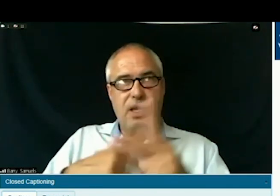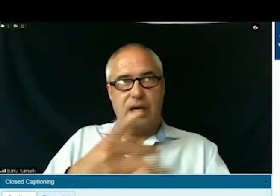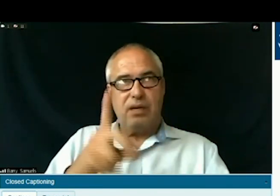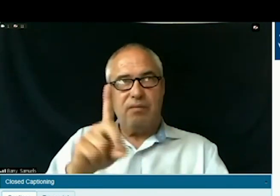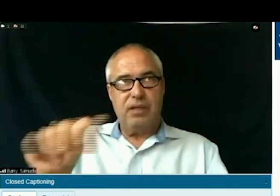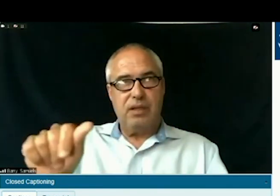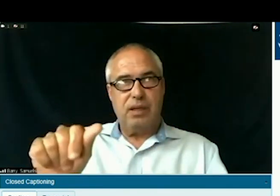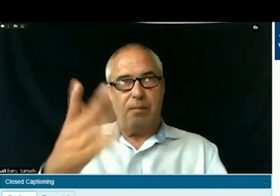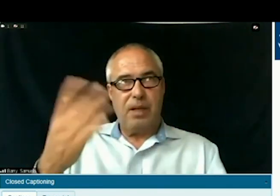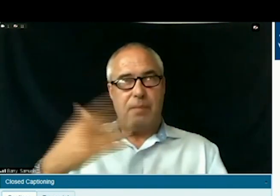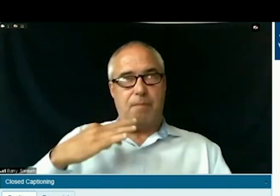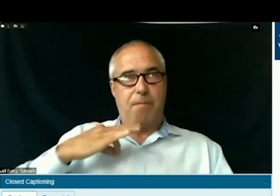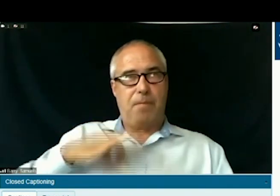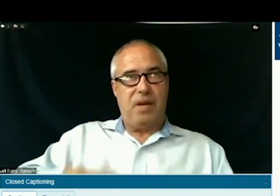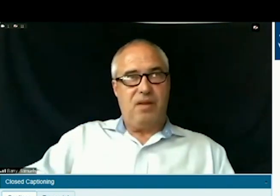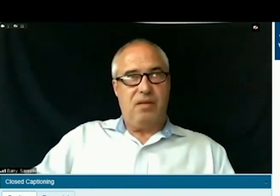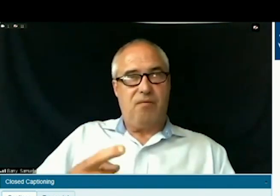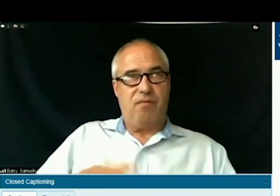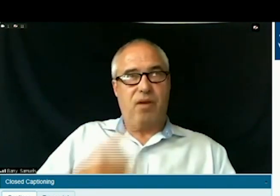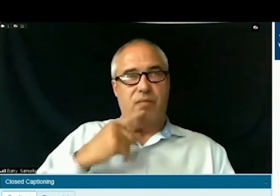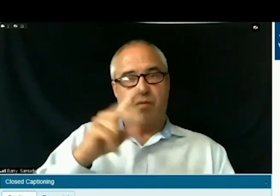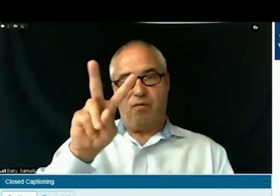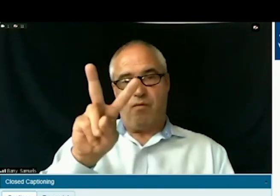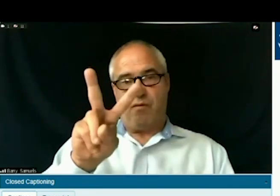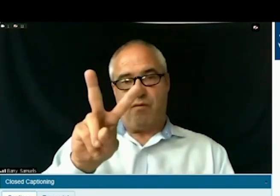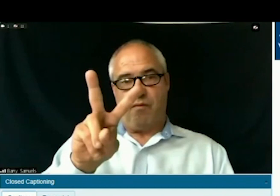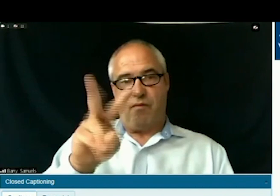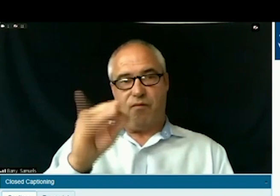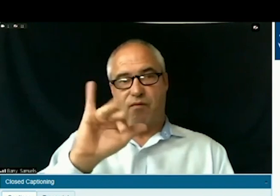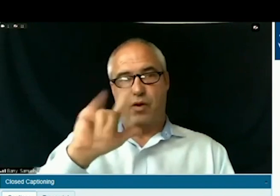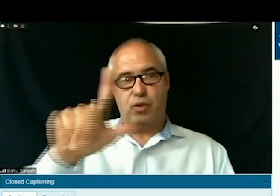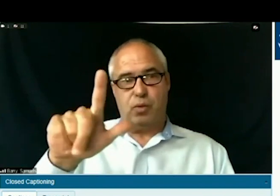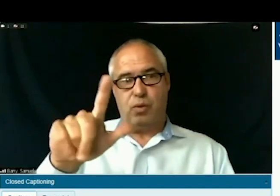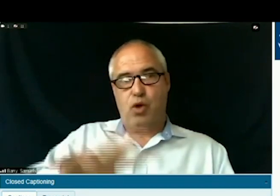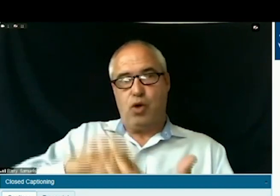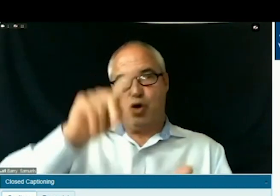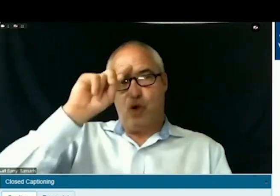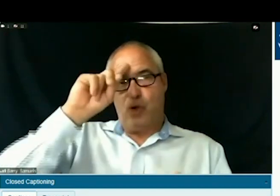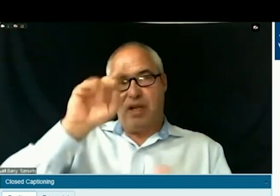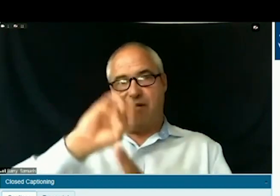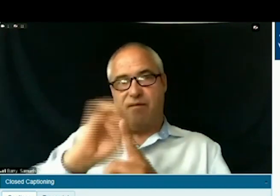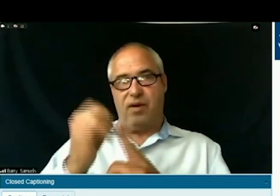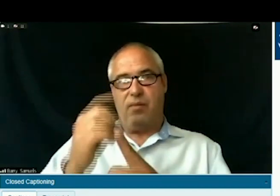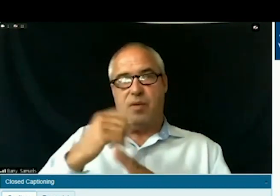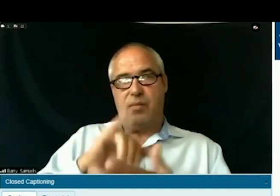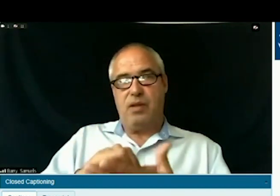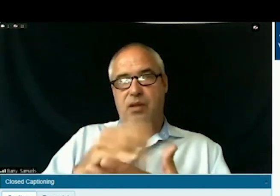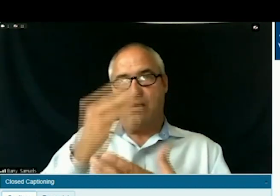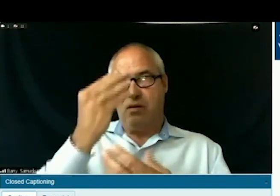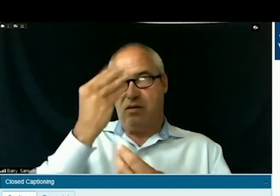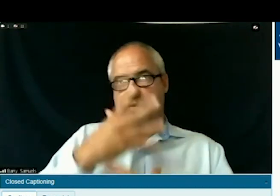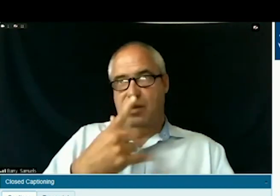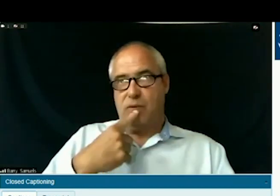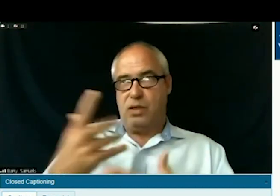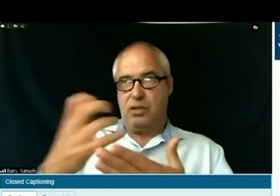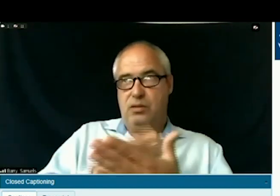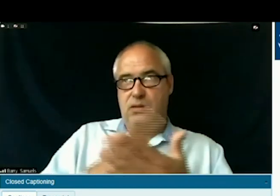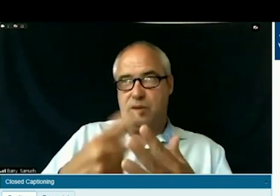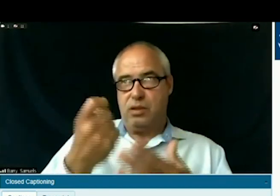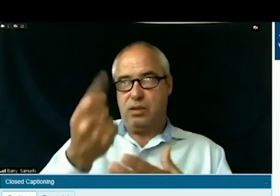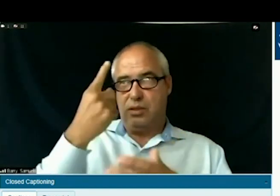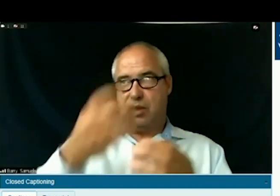did benefit from a virtual learning environment. And this is what data would help us dig into and understand more. And